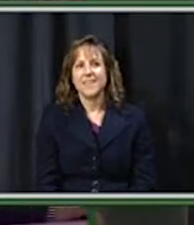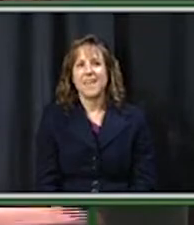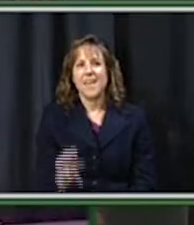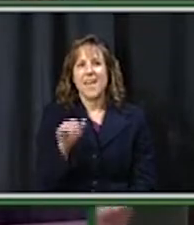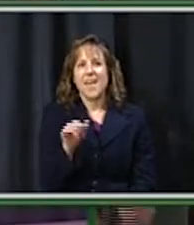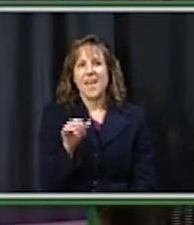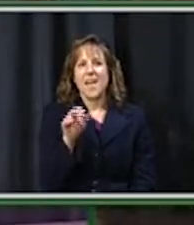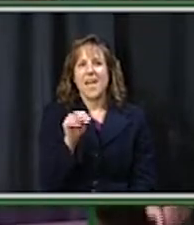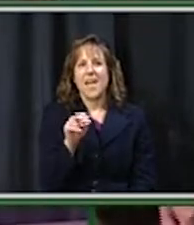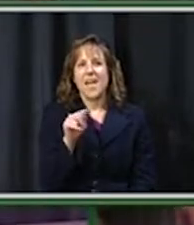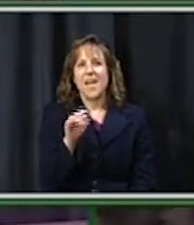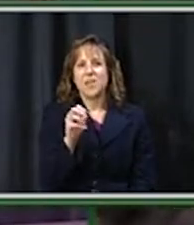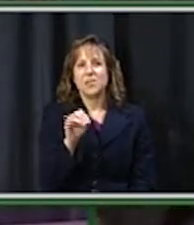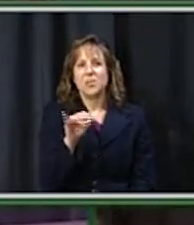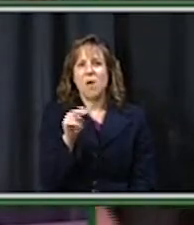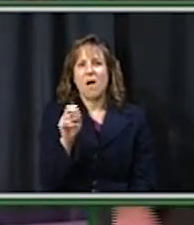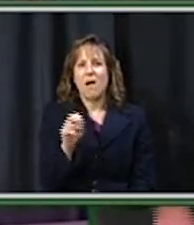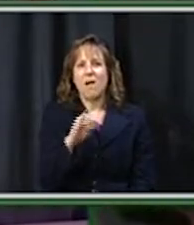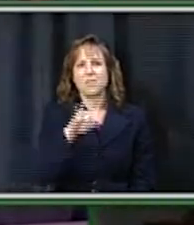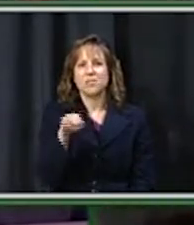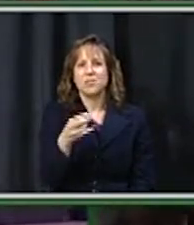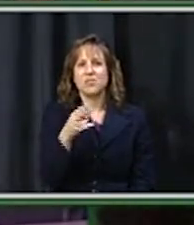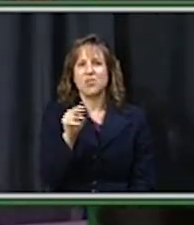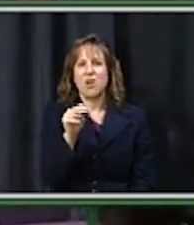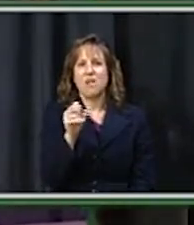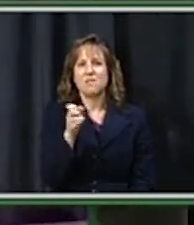Antoine Johnson.